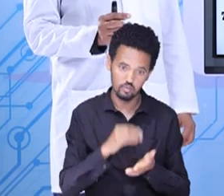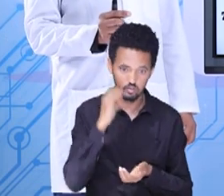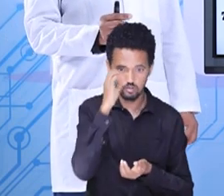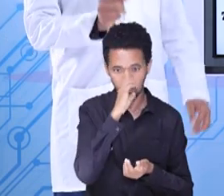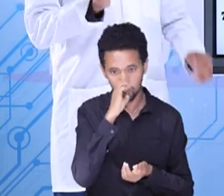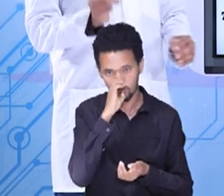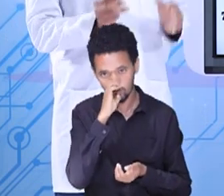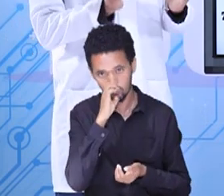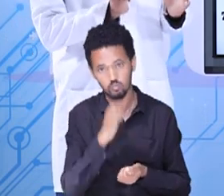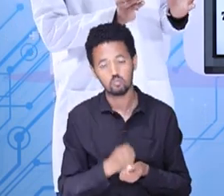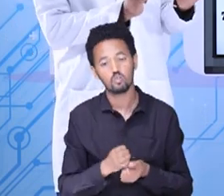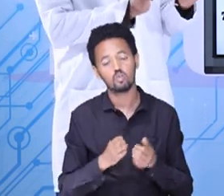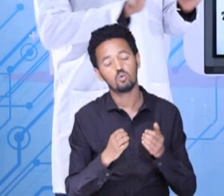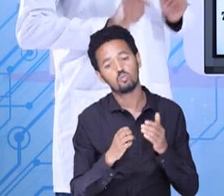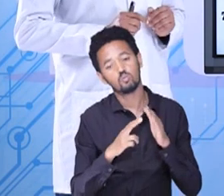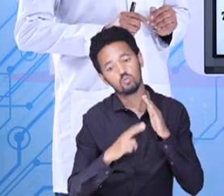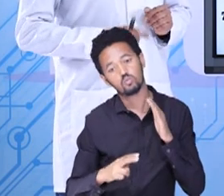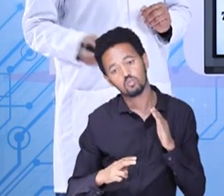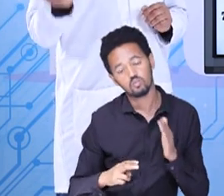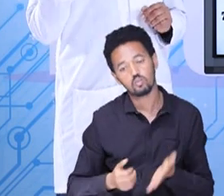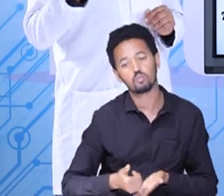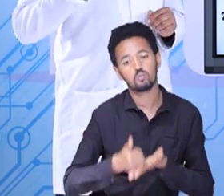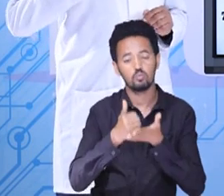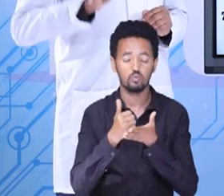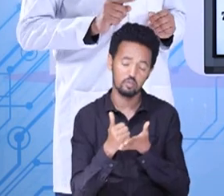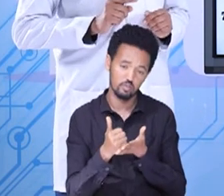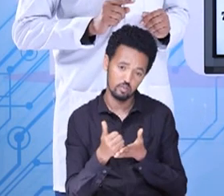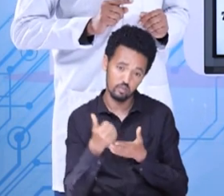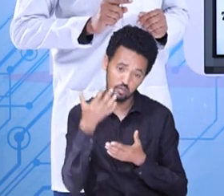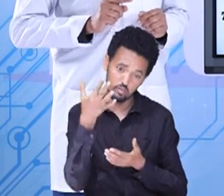Ethiopia lose the support of America. In